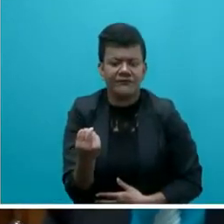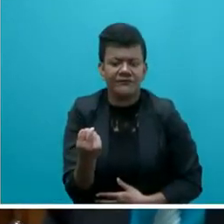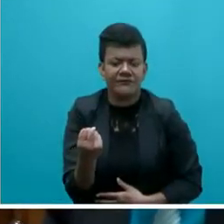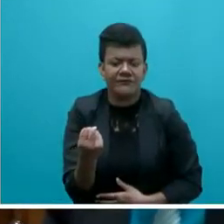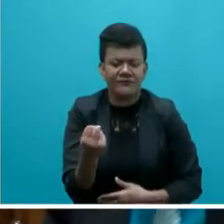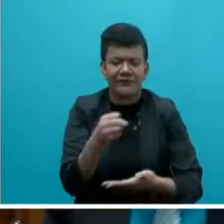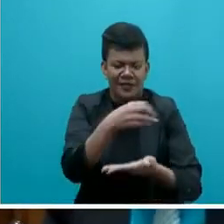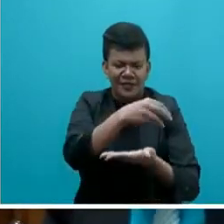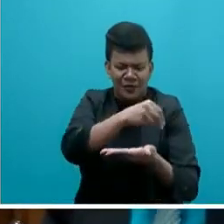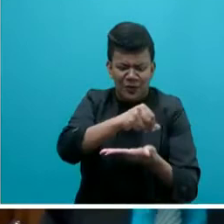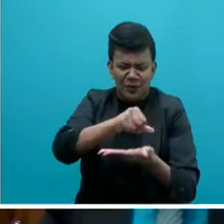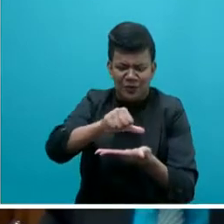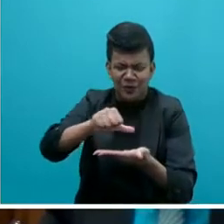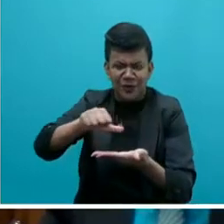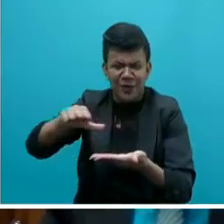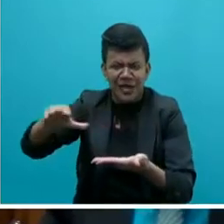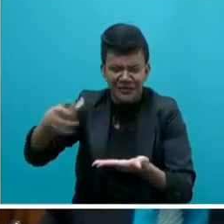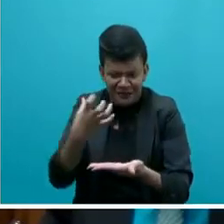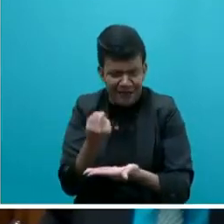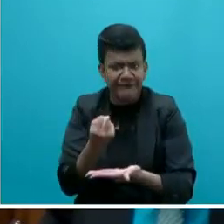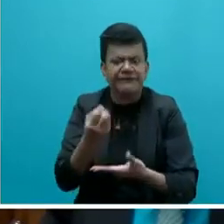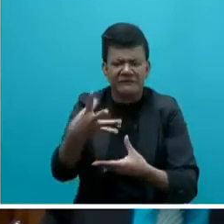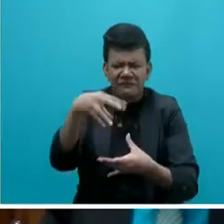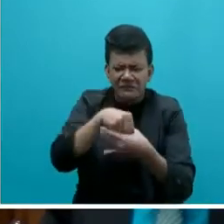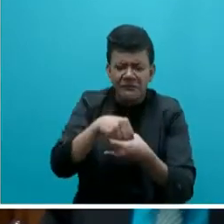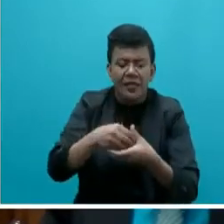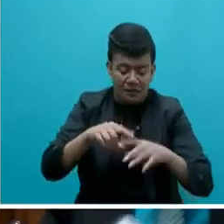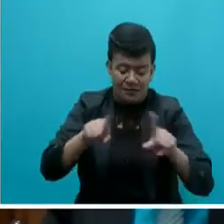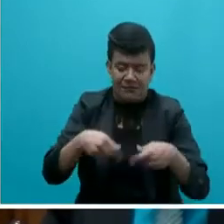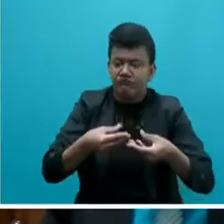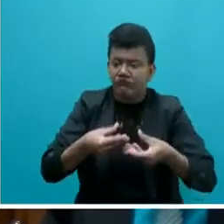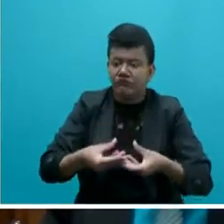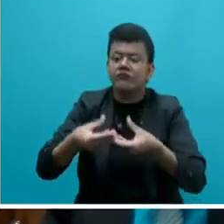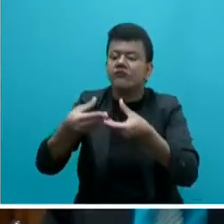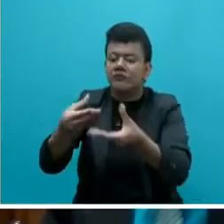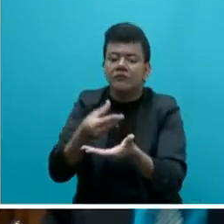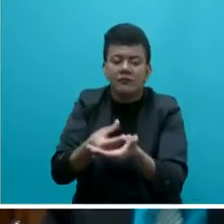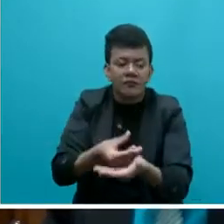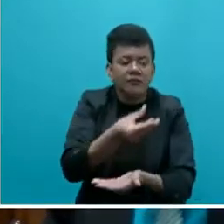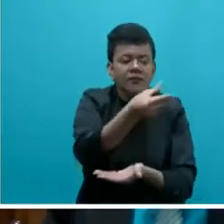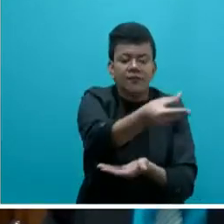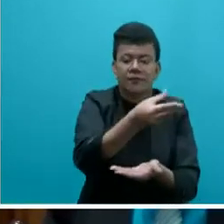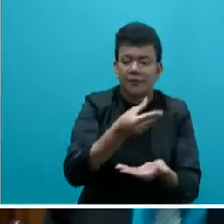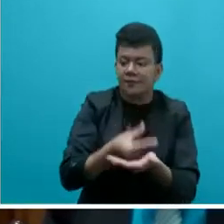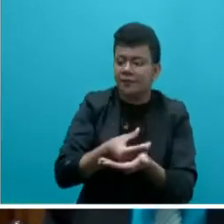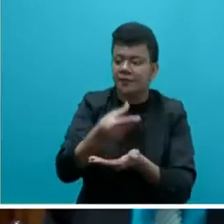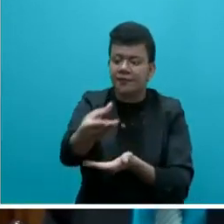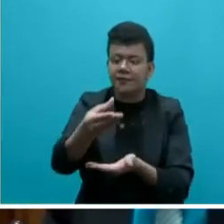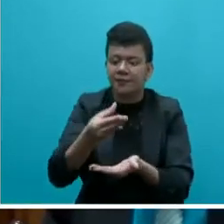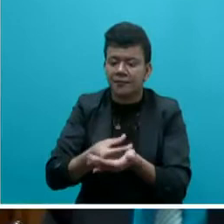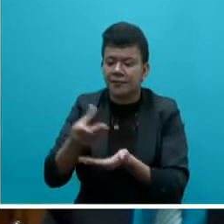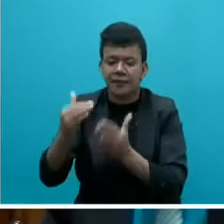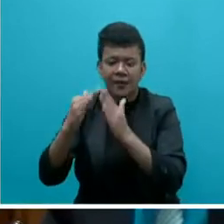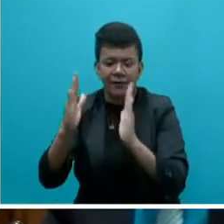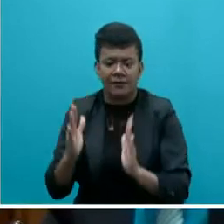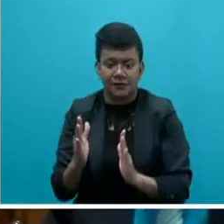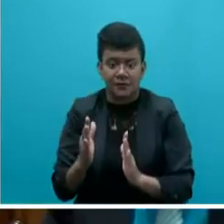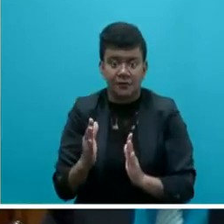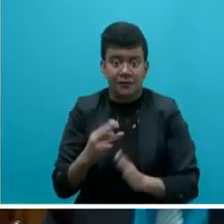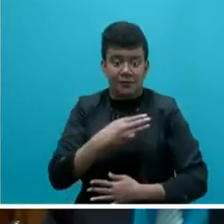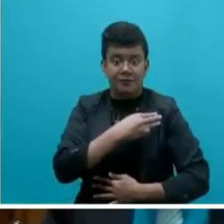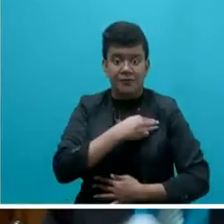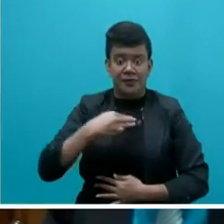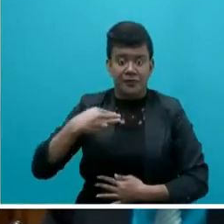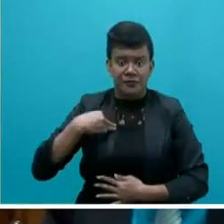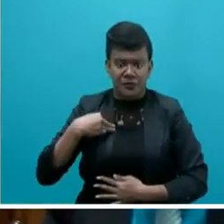and fruit trees. Each recipient are required to fill a gardener profile form to allow the Ministry of Agriculture staff to monitor the